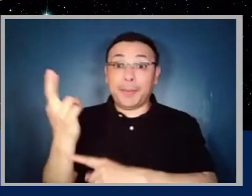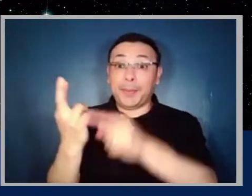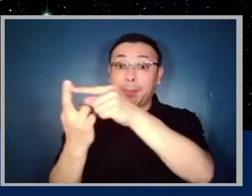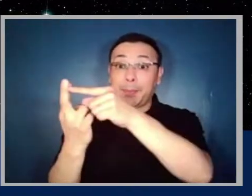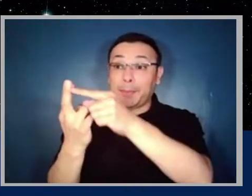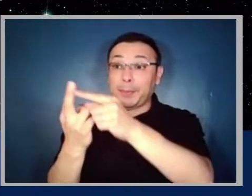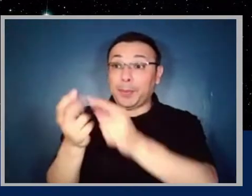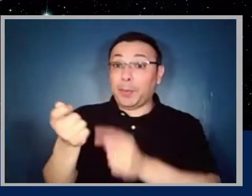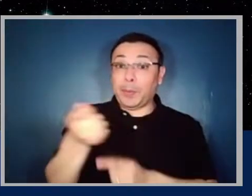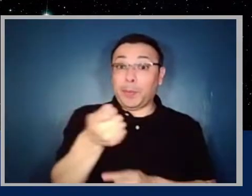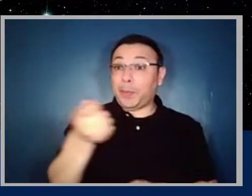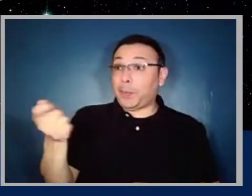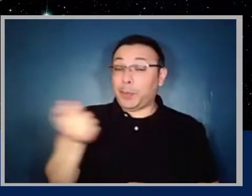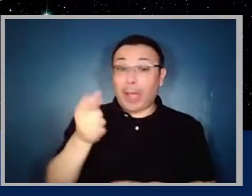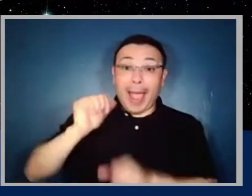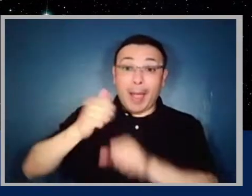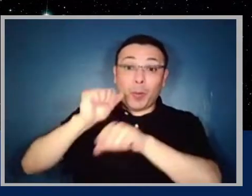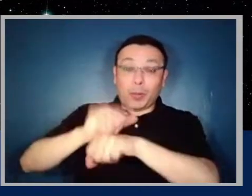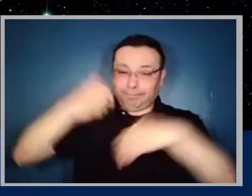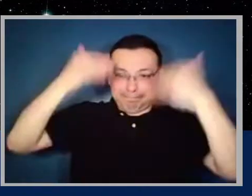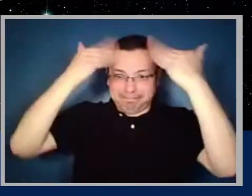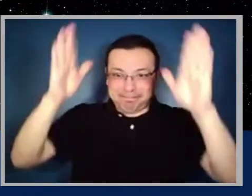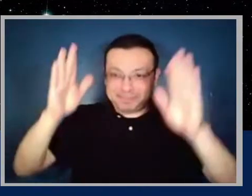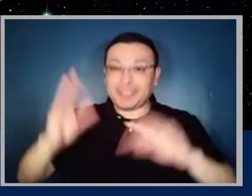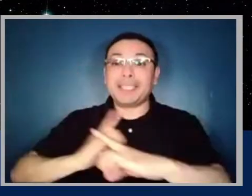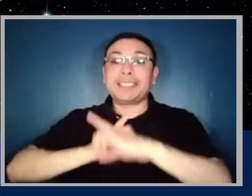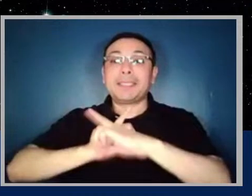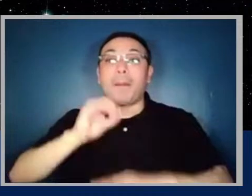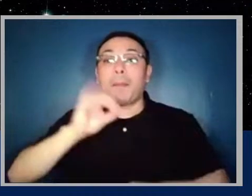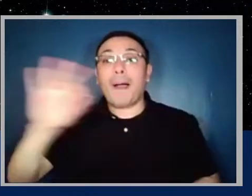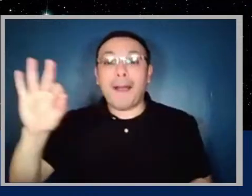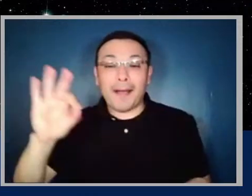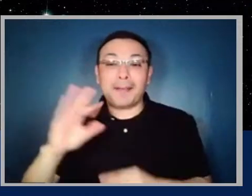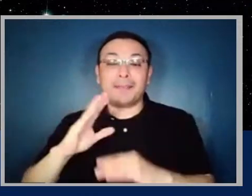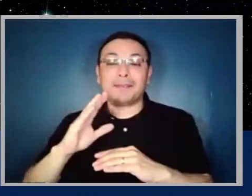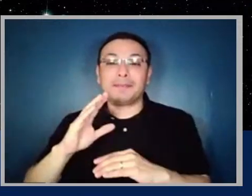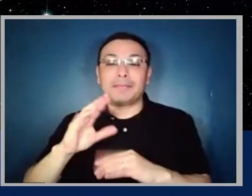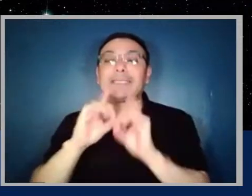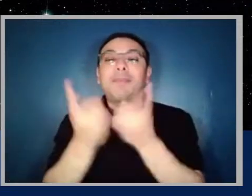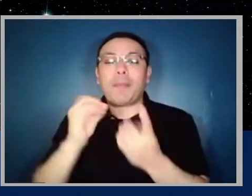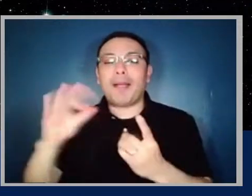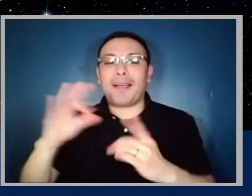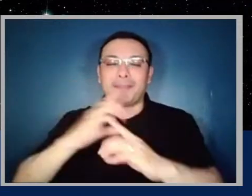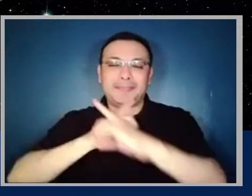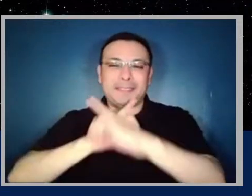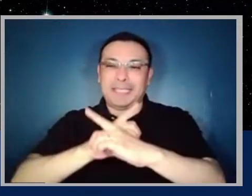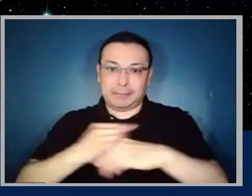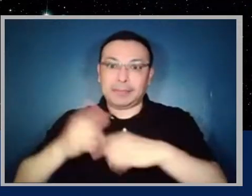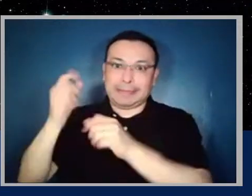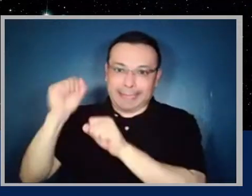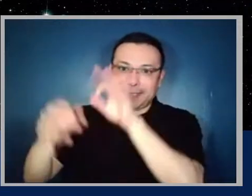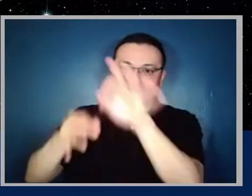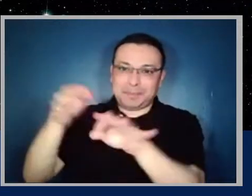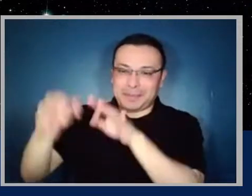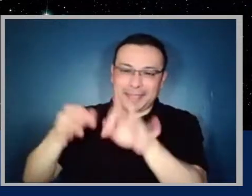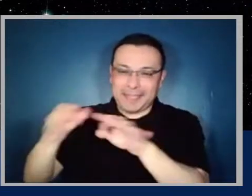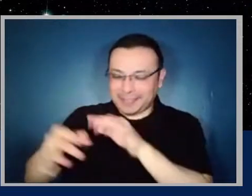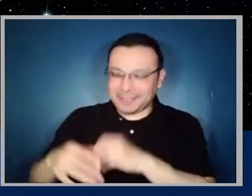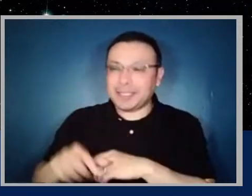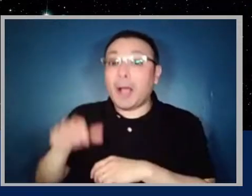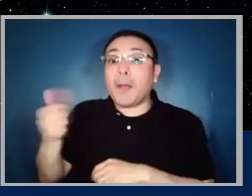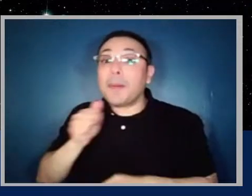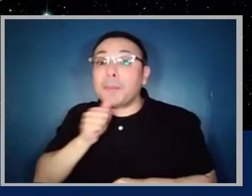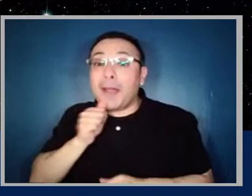bet you the Department of Defense could tell you, and certainly our SpaceX counterparts and our Boeing counterparts, but I'd have to dig into that one a little bit more to tell you the